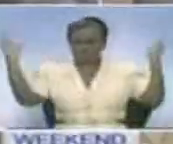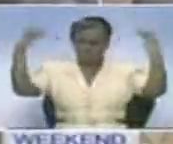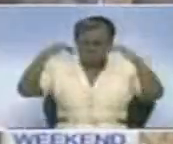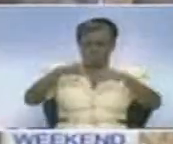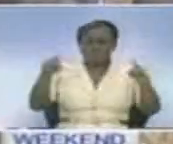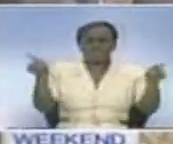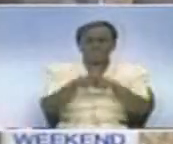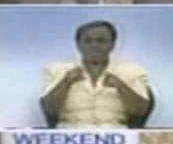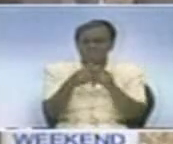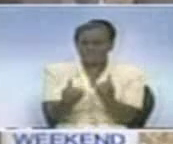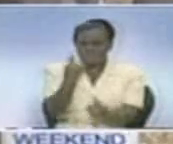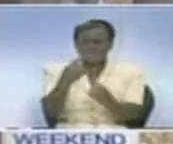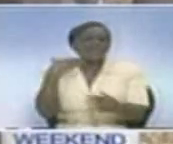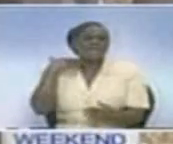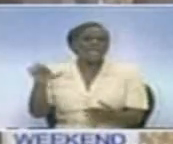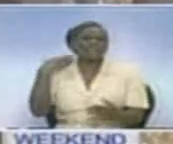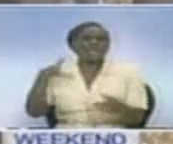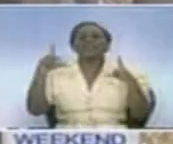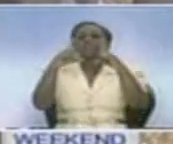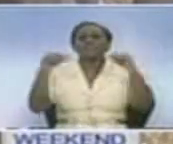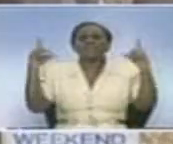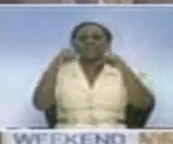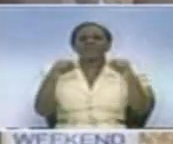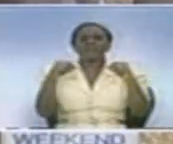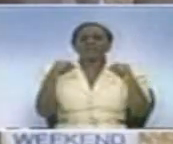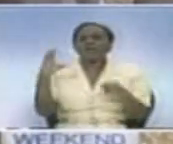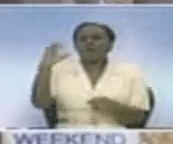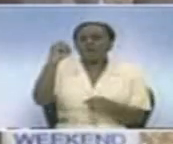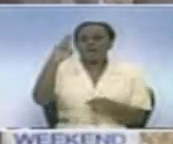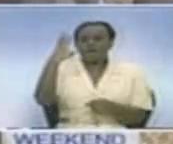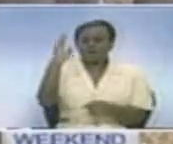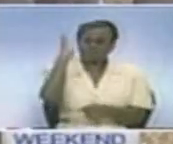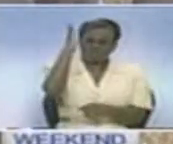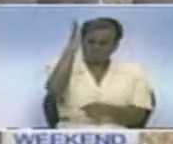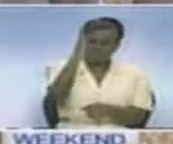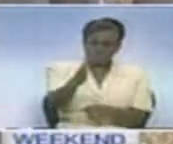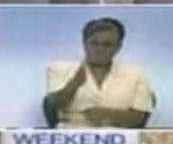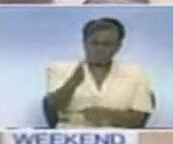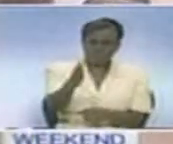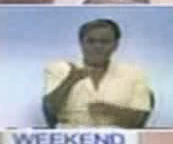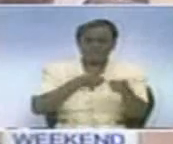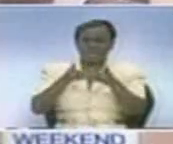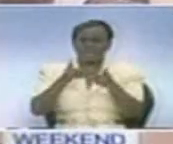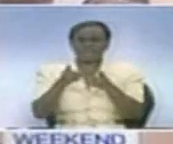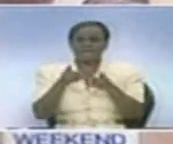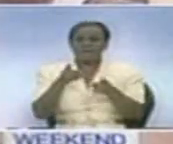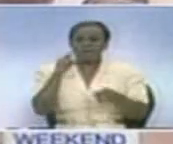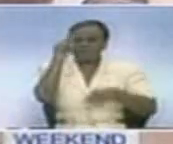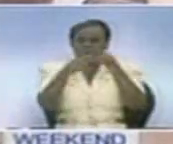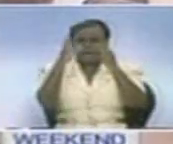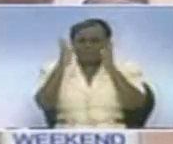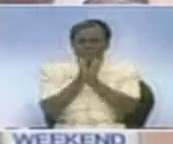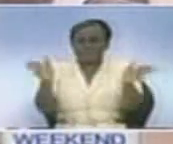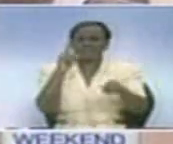feeling the heat of hate speech summonses of its leaders, court directed its salvos at the Director of Public Prosecutions.